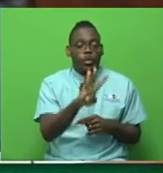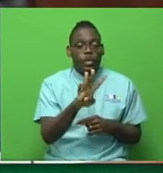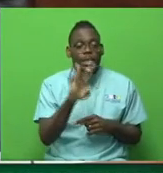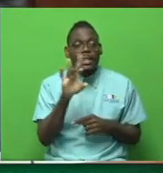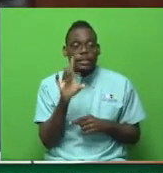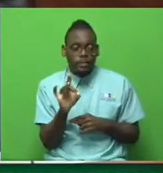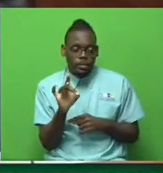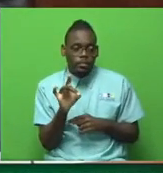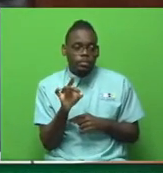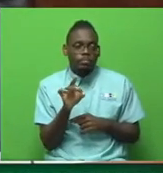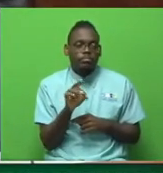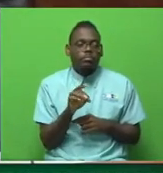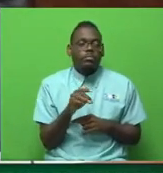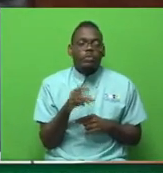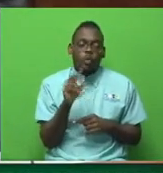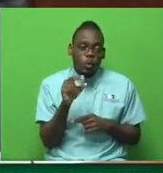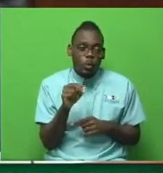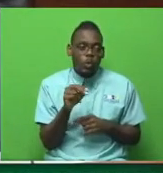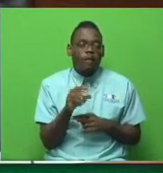no 49